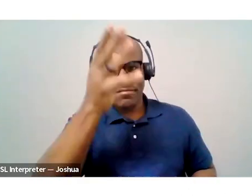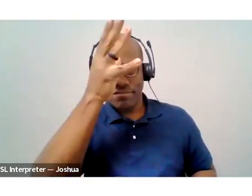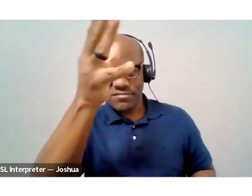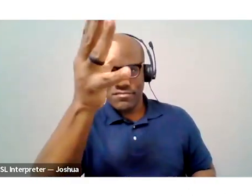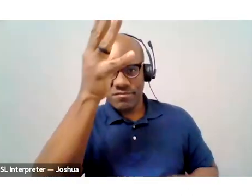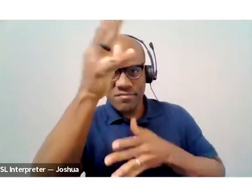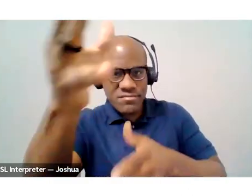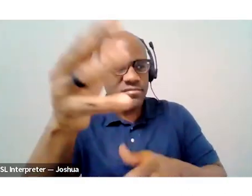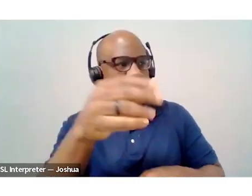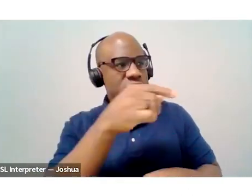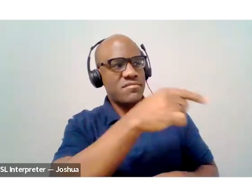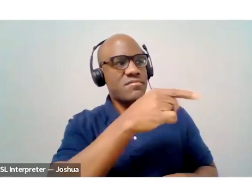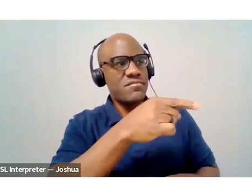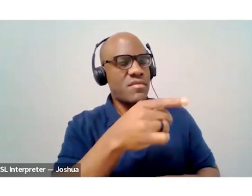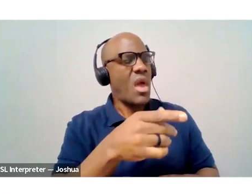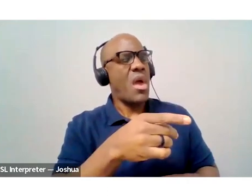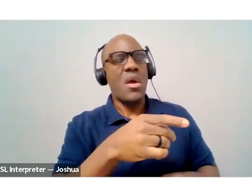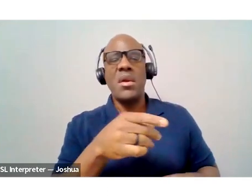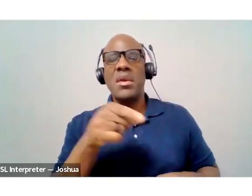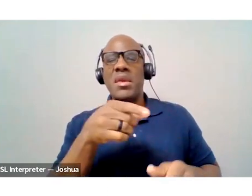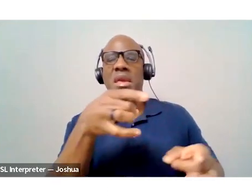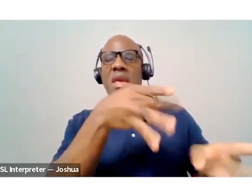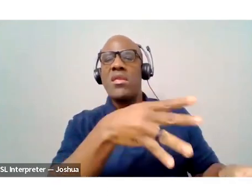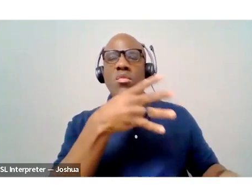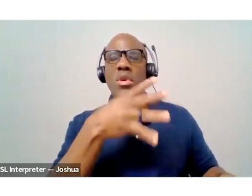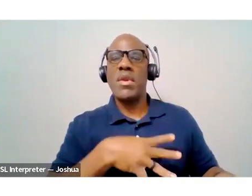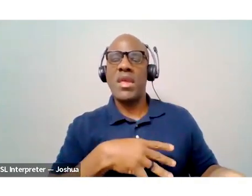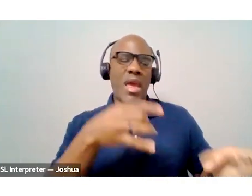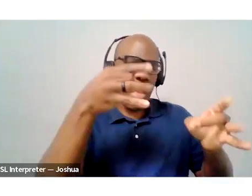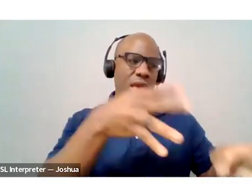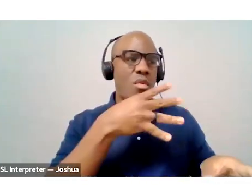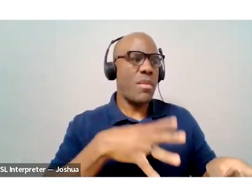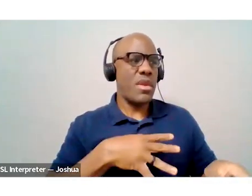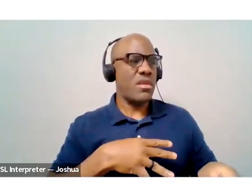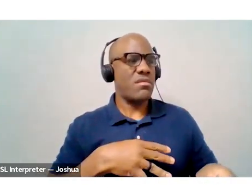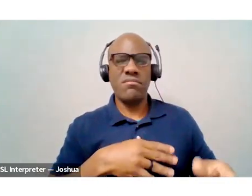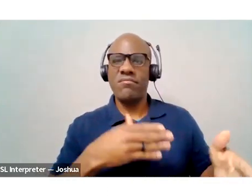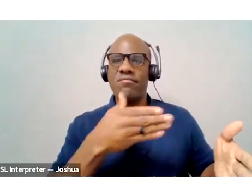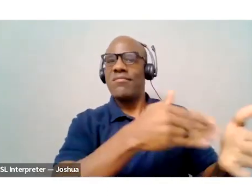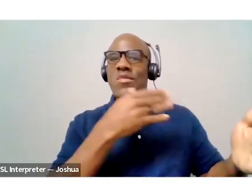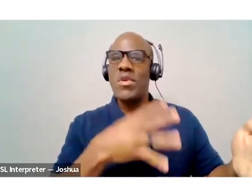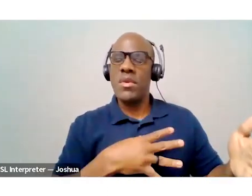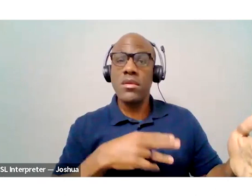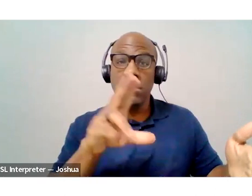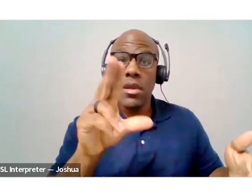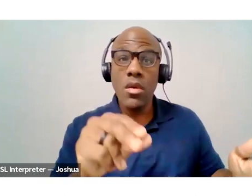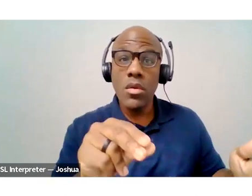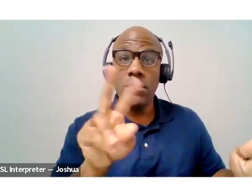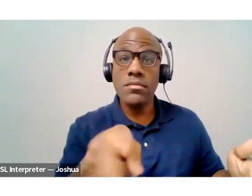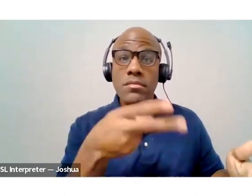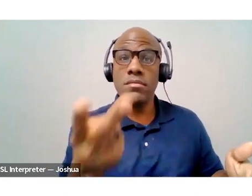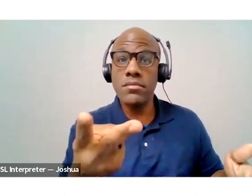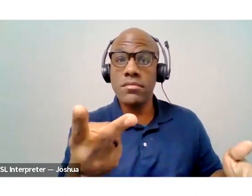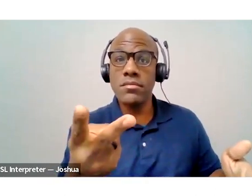hates women and blames them for all the ways that violence is directed to them. But no, it's actually men that women should